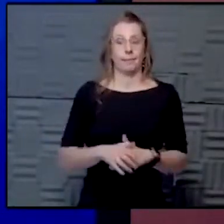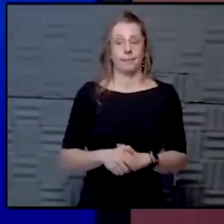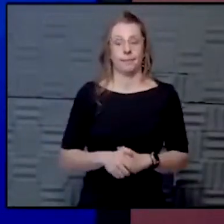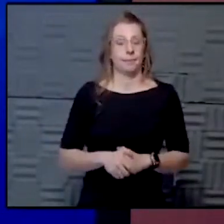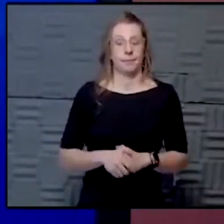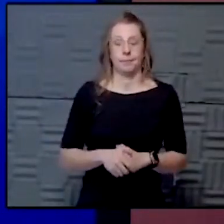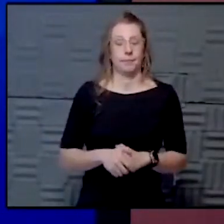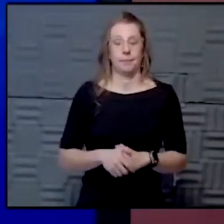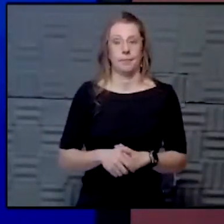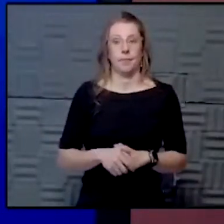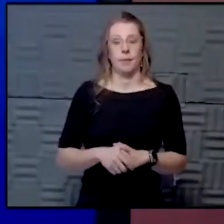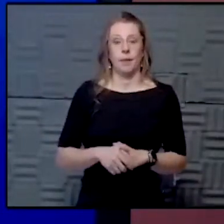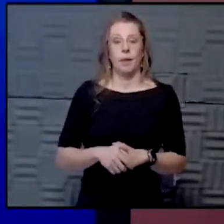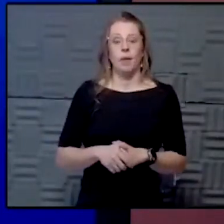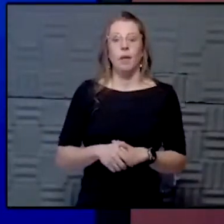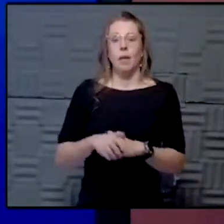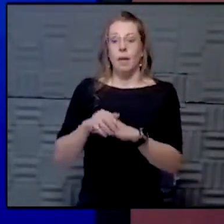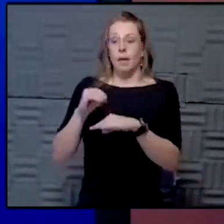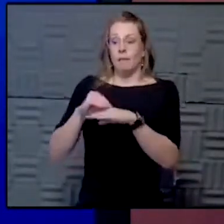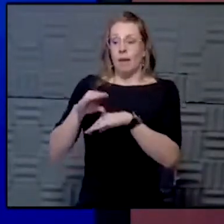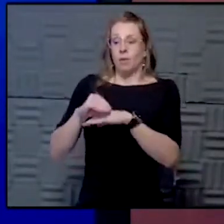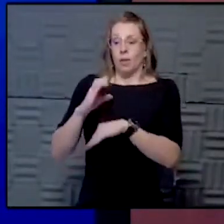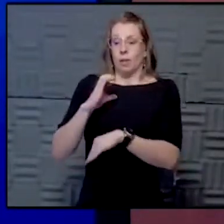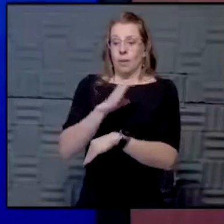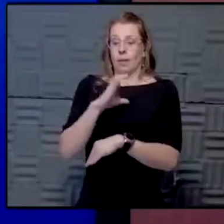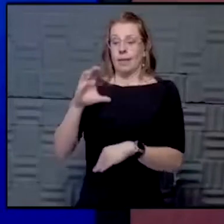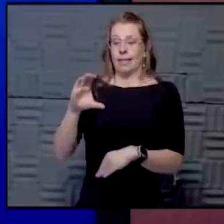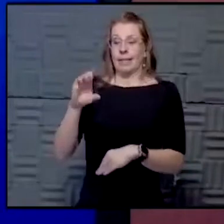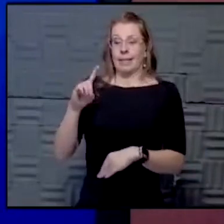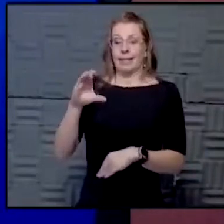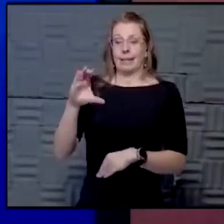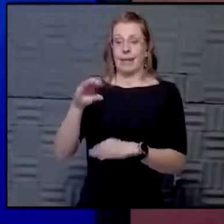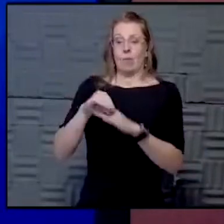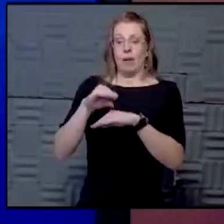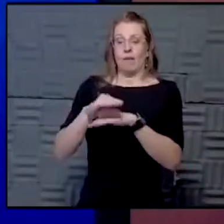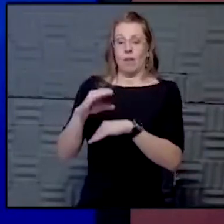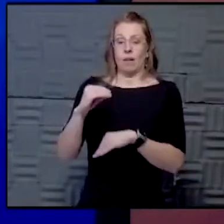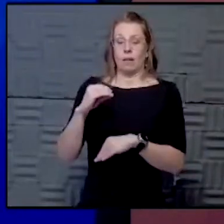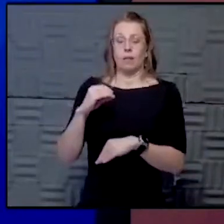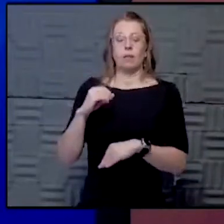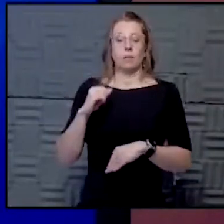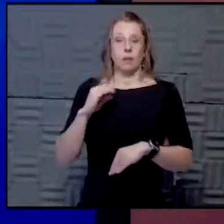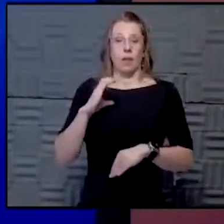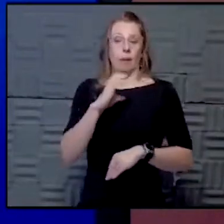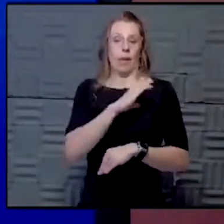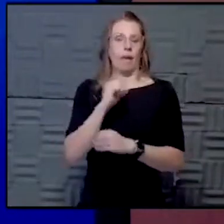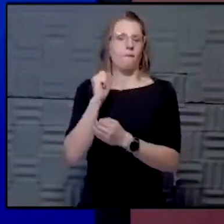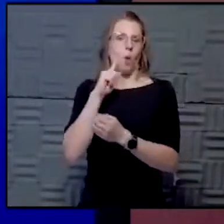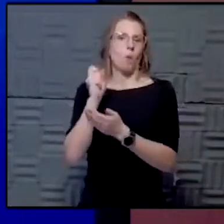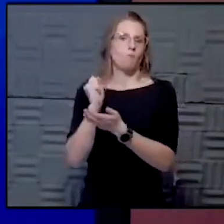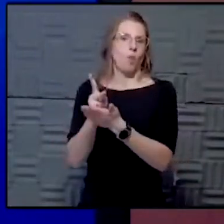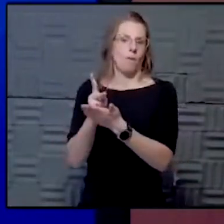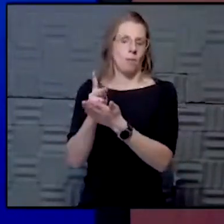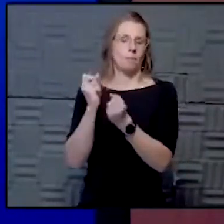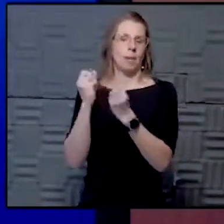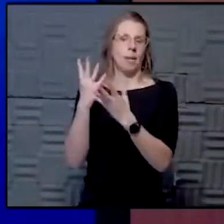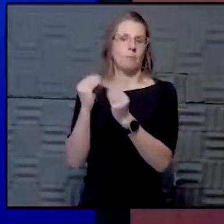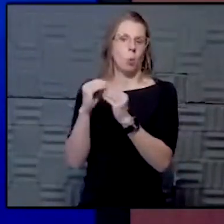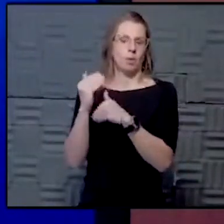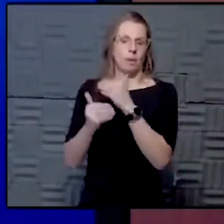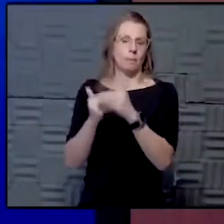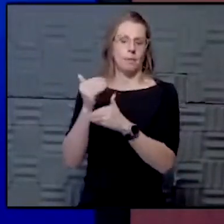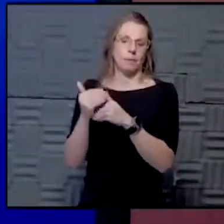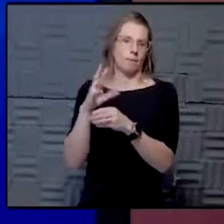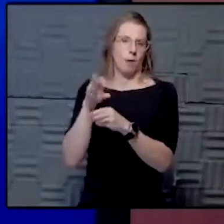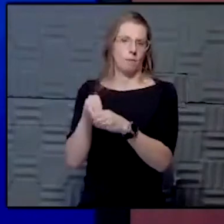the step of the advisory committee, the CDC advisory committee approval. I don't actually know, I